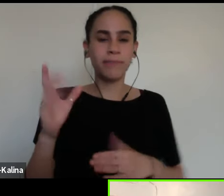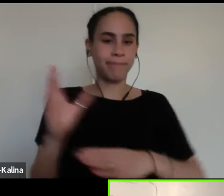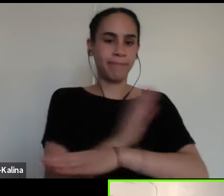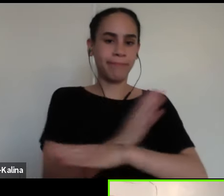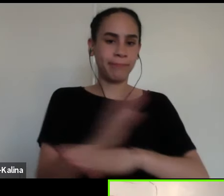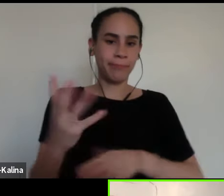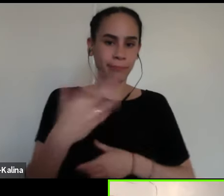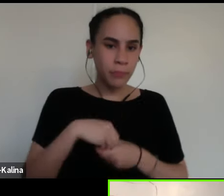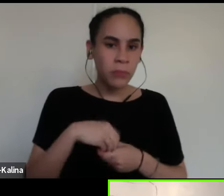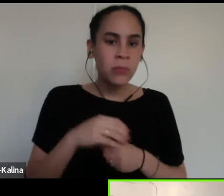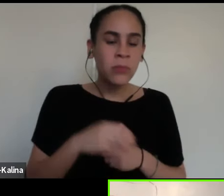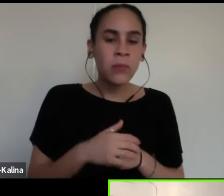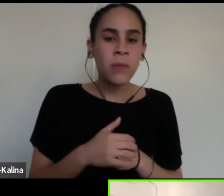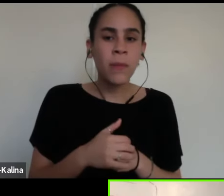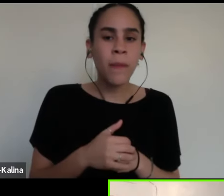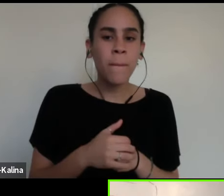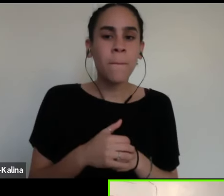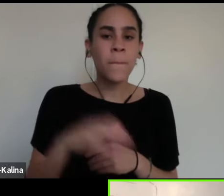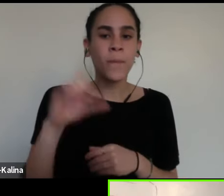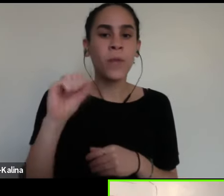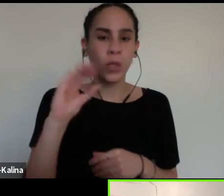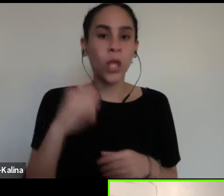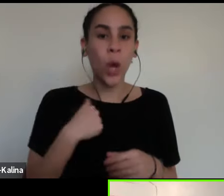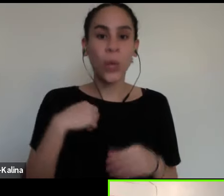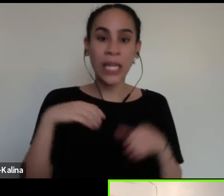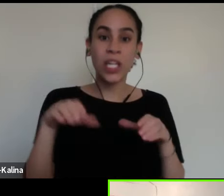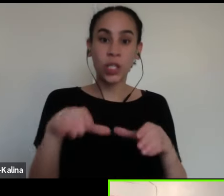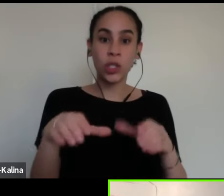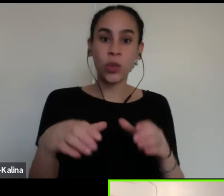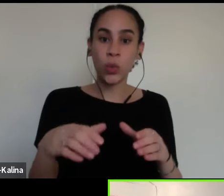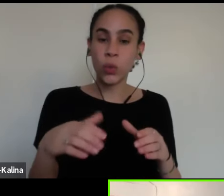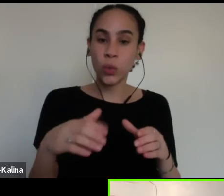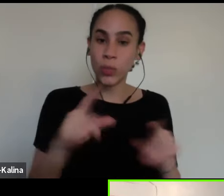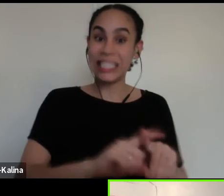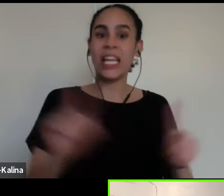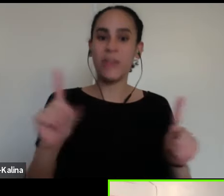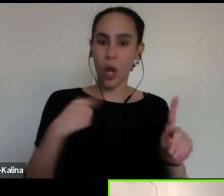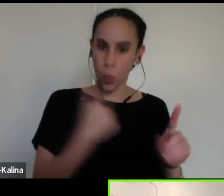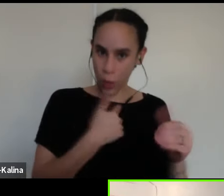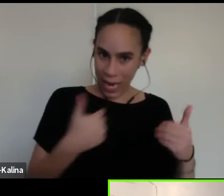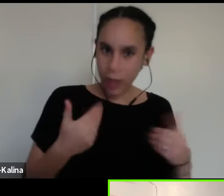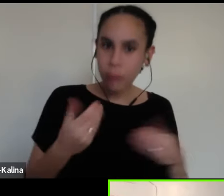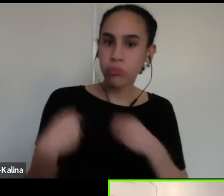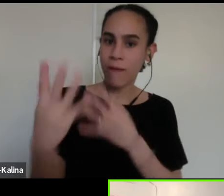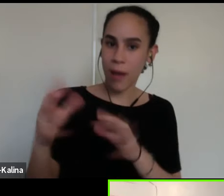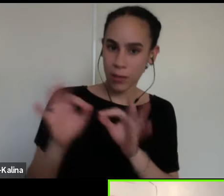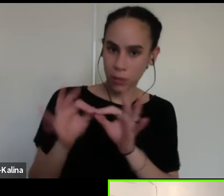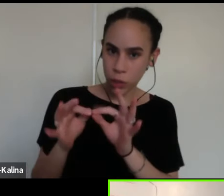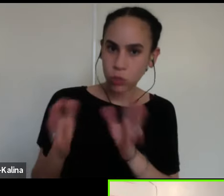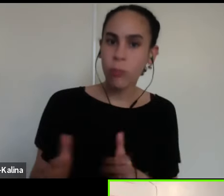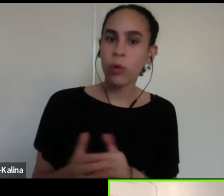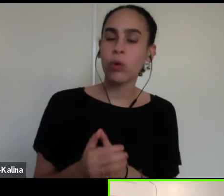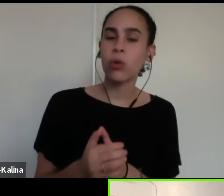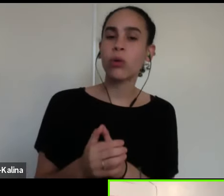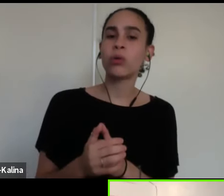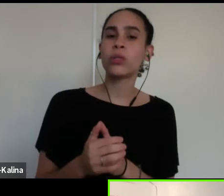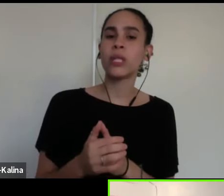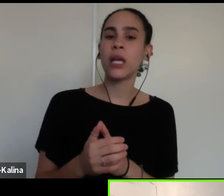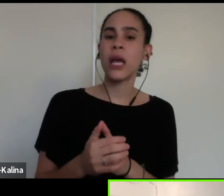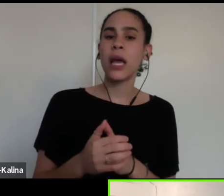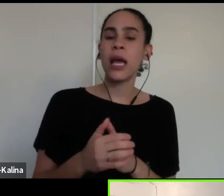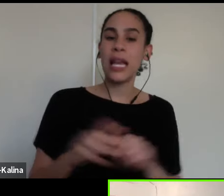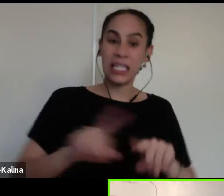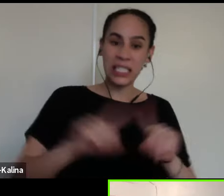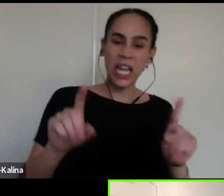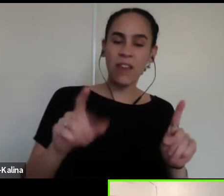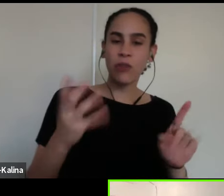we do things a little bit differently. We have interpreters. We have a different media to deliver